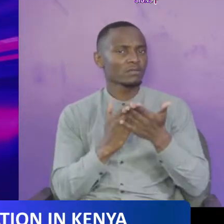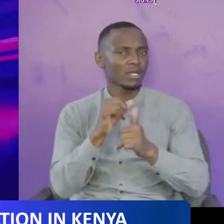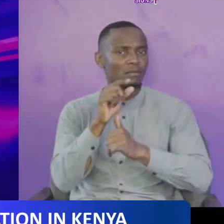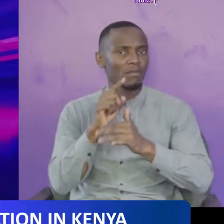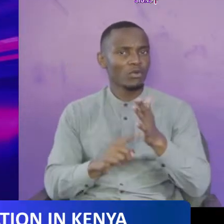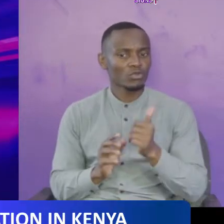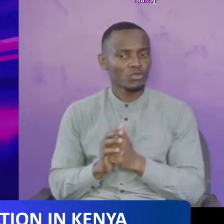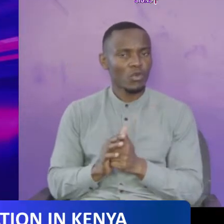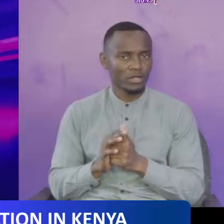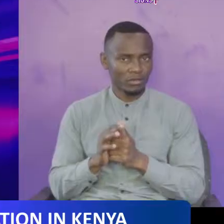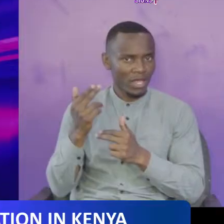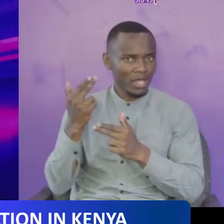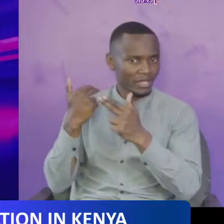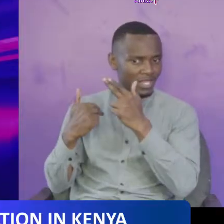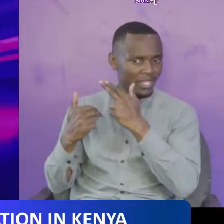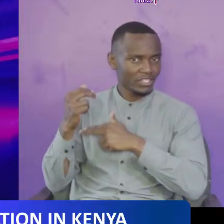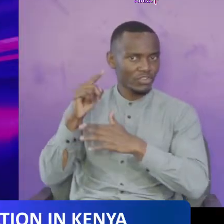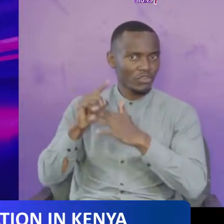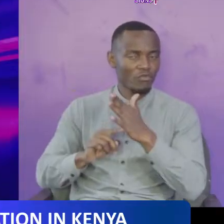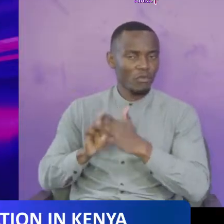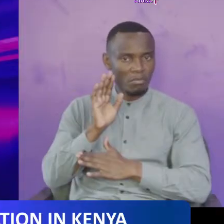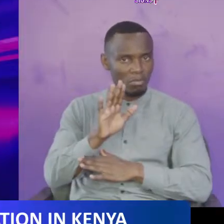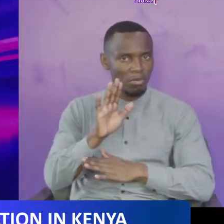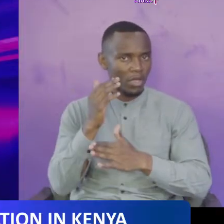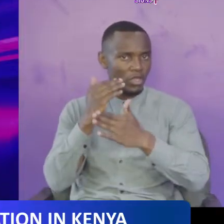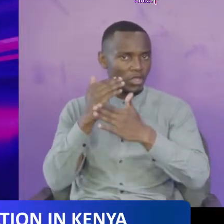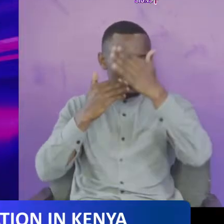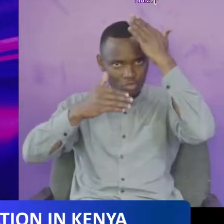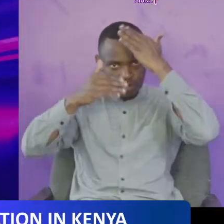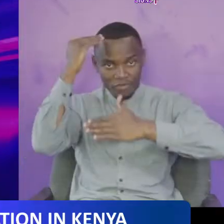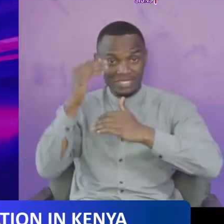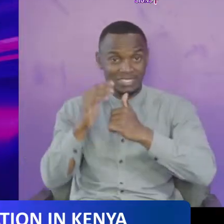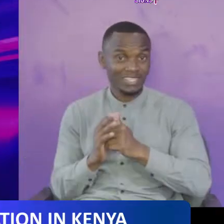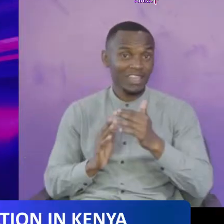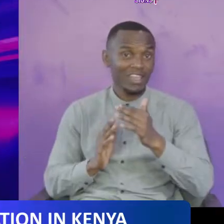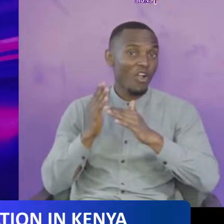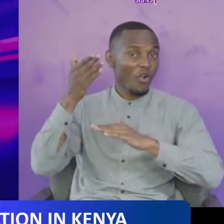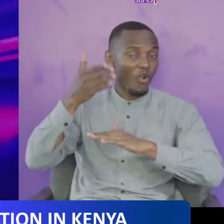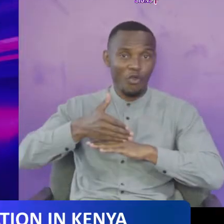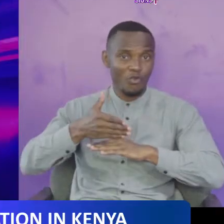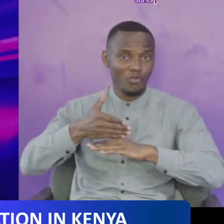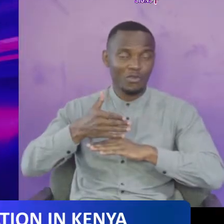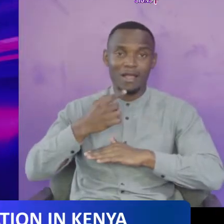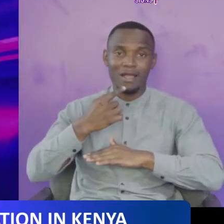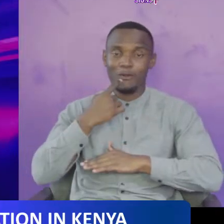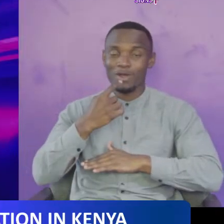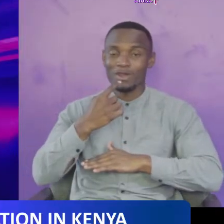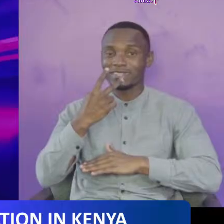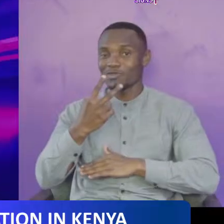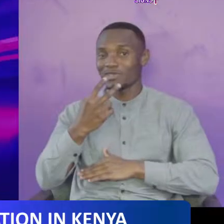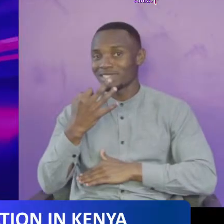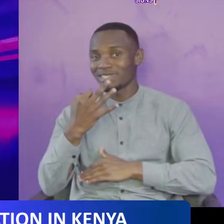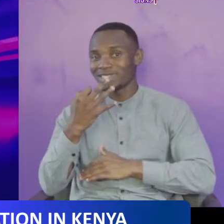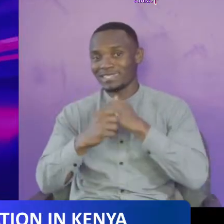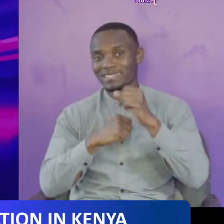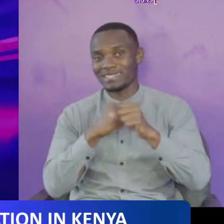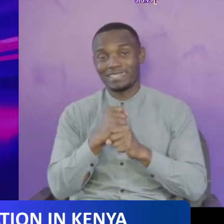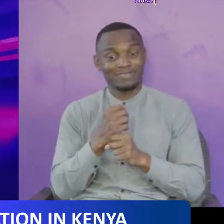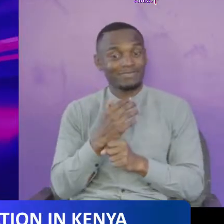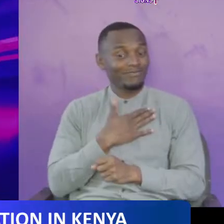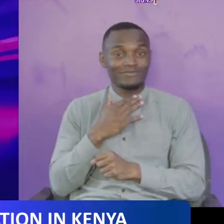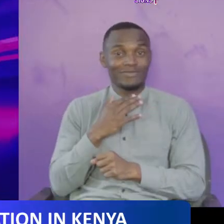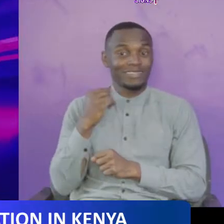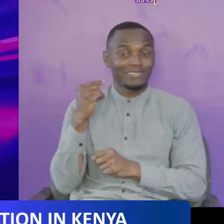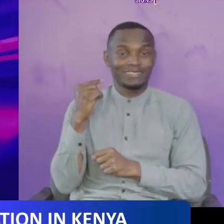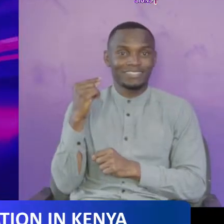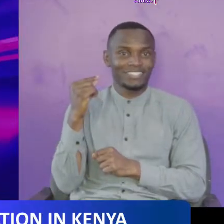the rich history of St. Paul's University over 123 years. Probably my generation had not even